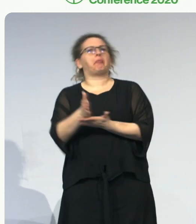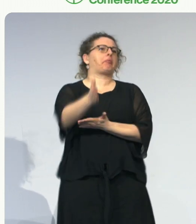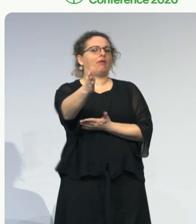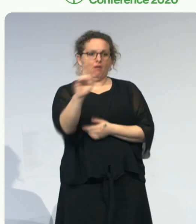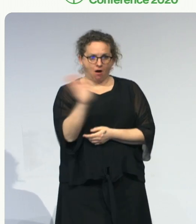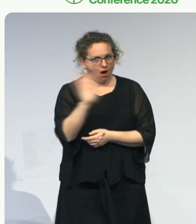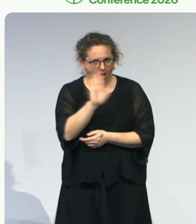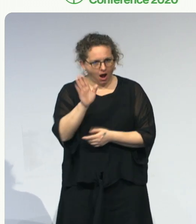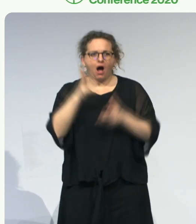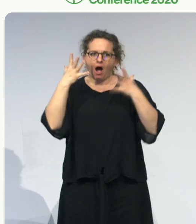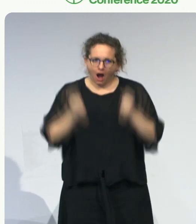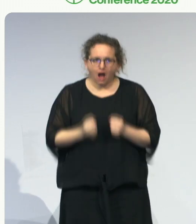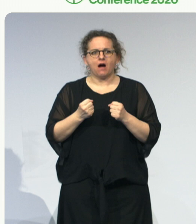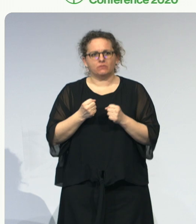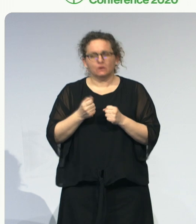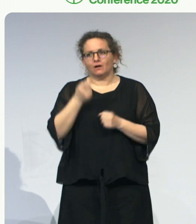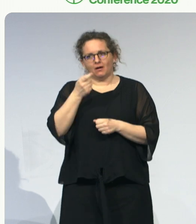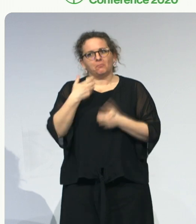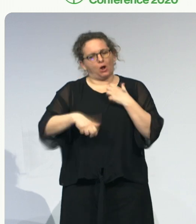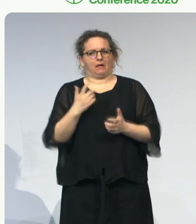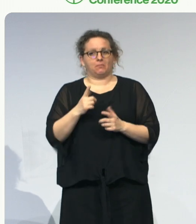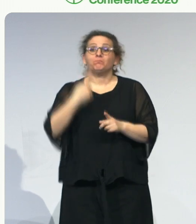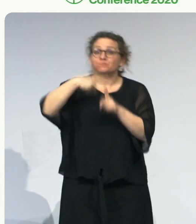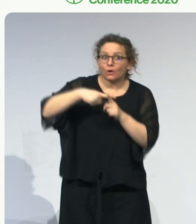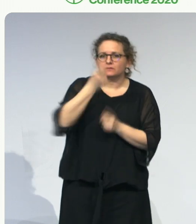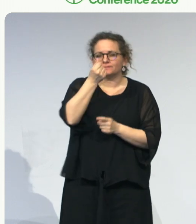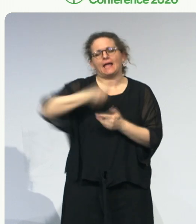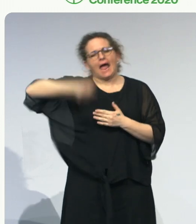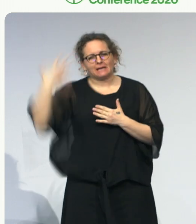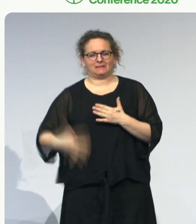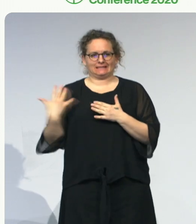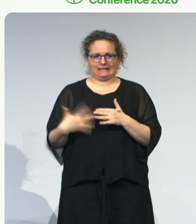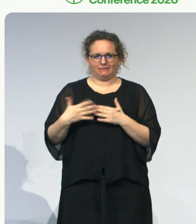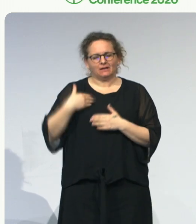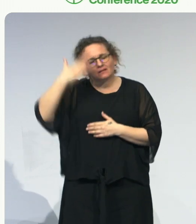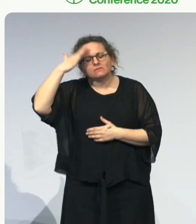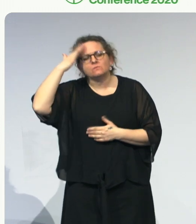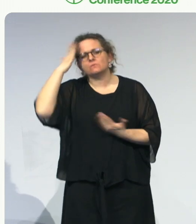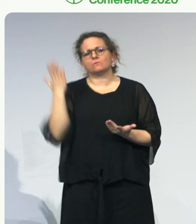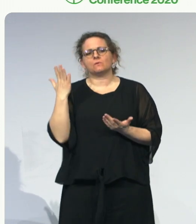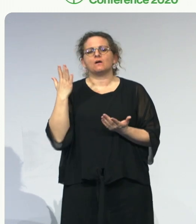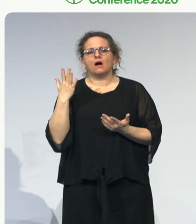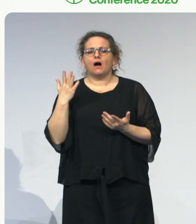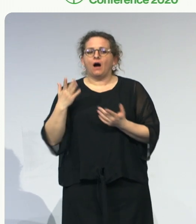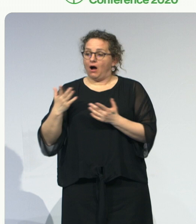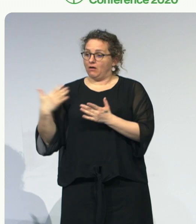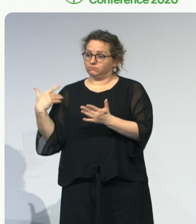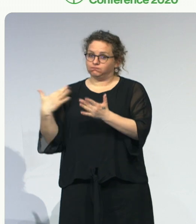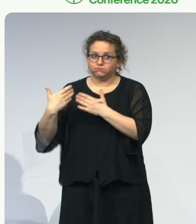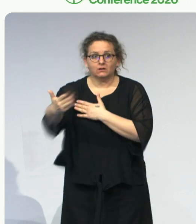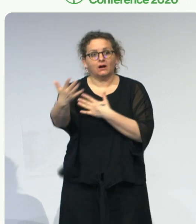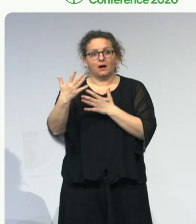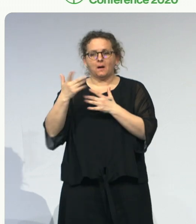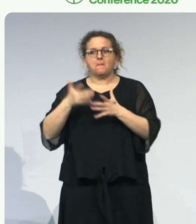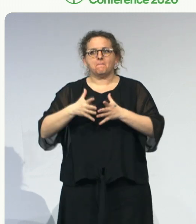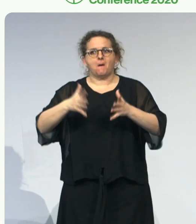to cost and sustainability, as I see it, especially when we begin to scale up our services to accommodate